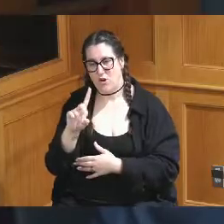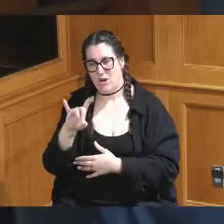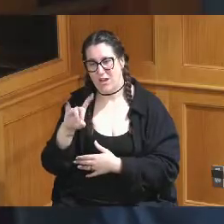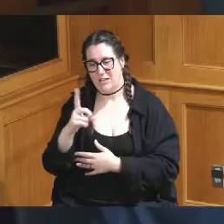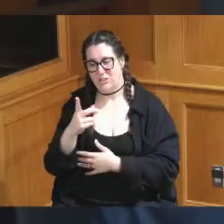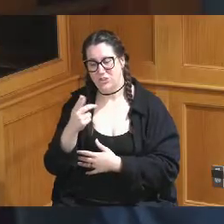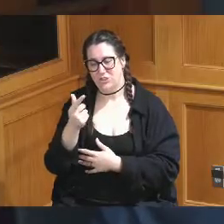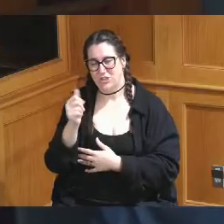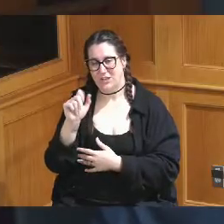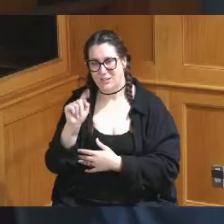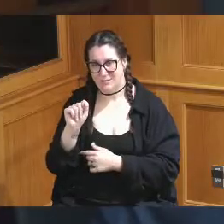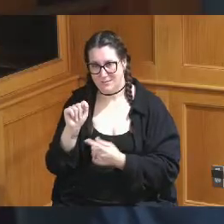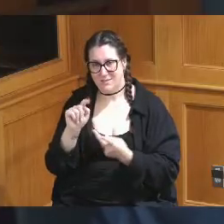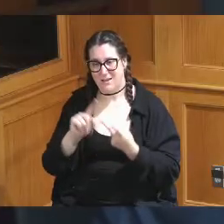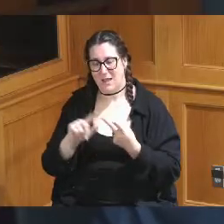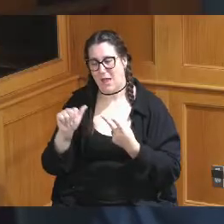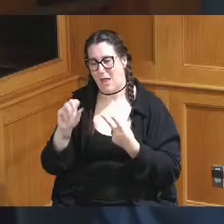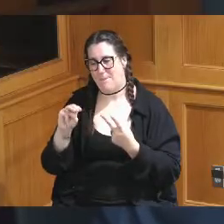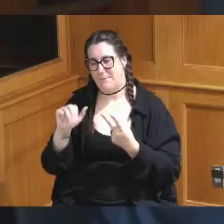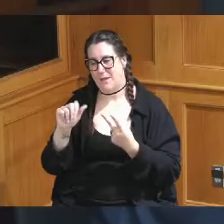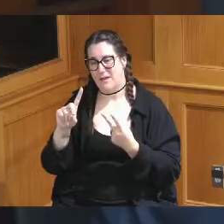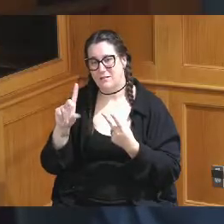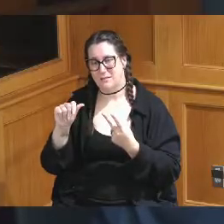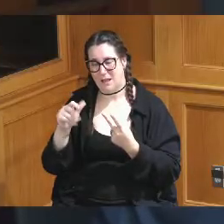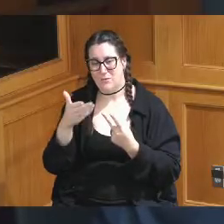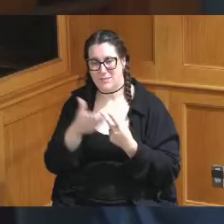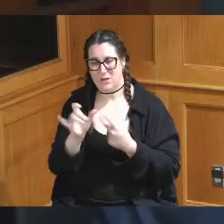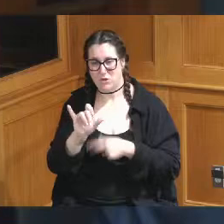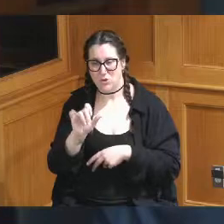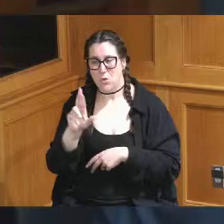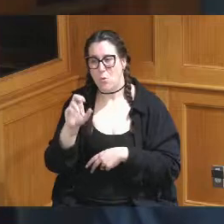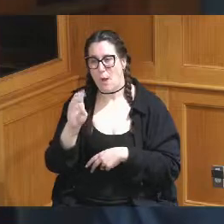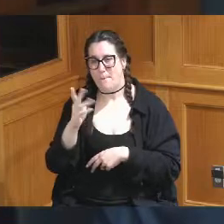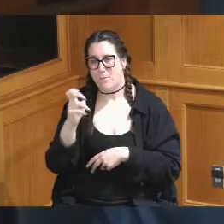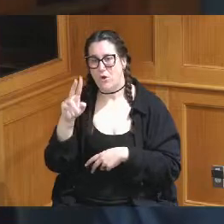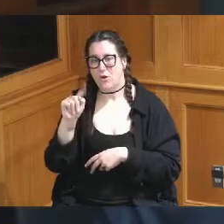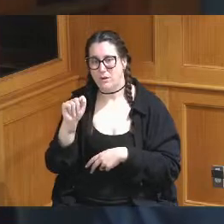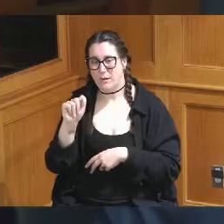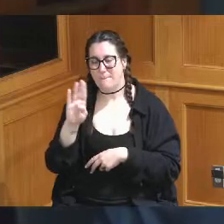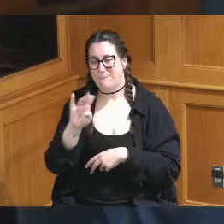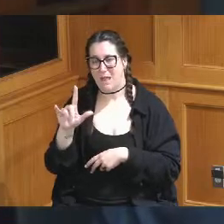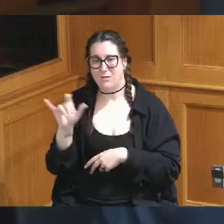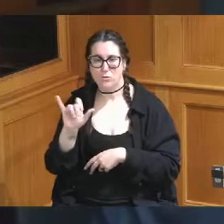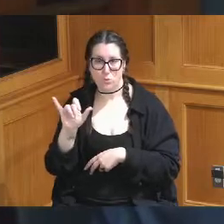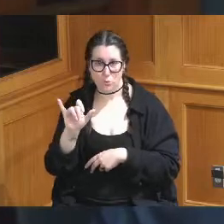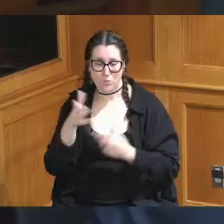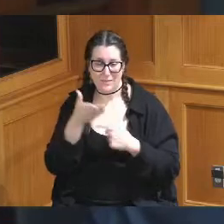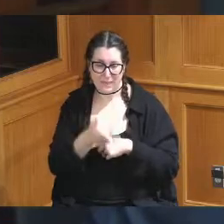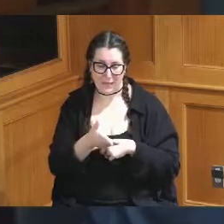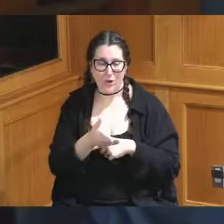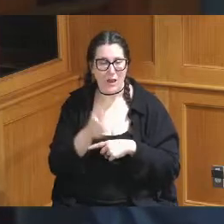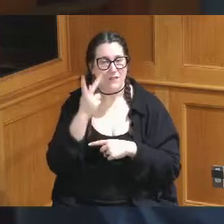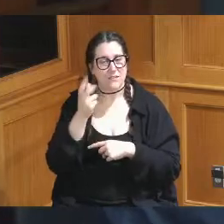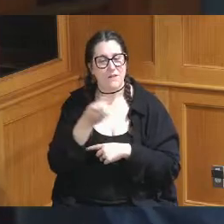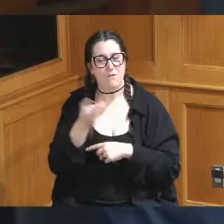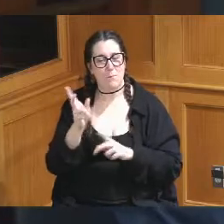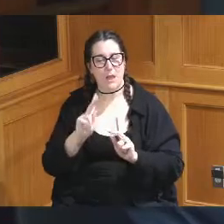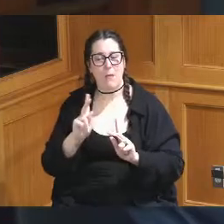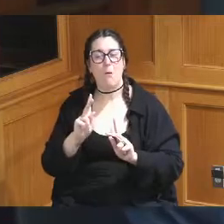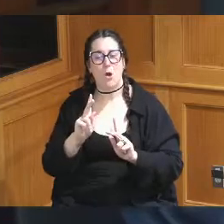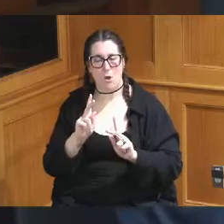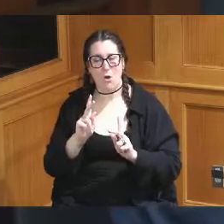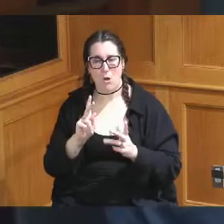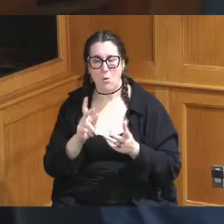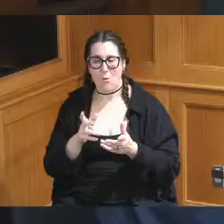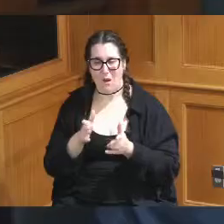Amanda, who are also there as well, and Robert Bell. I saw him come in, and a couple people were asking